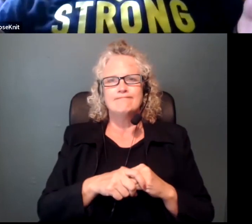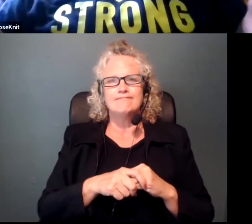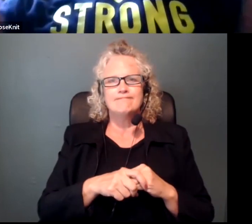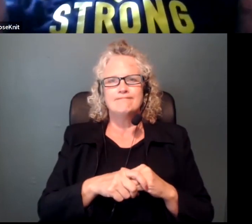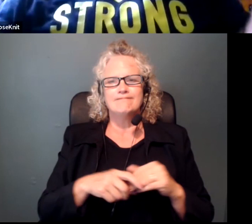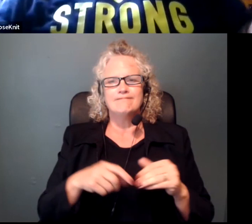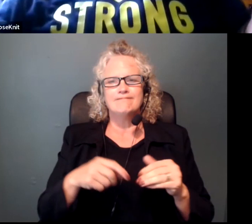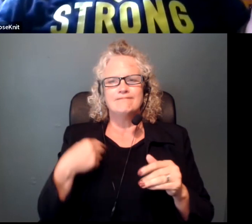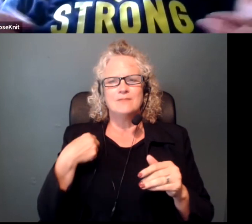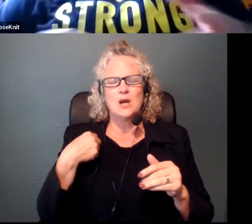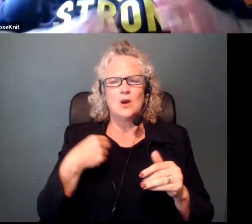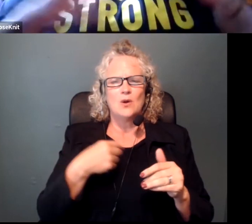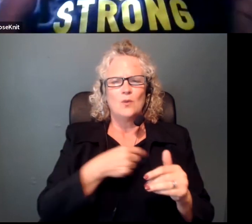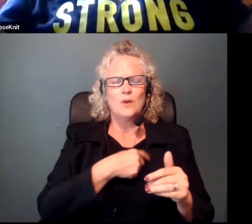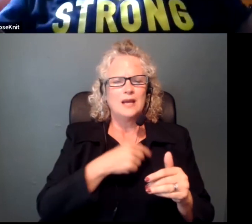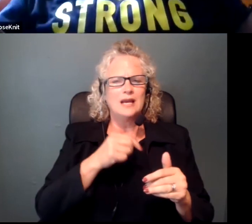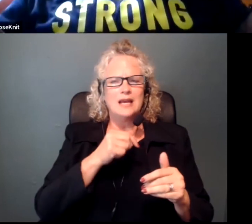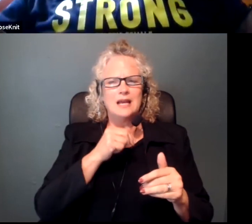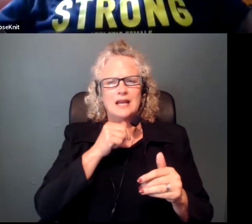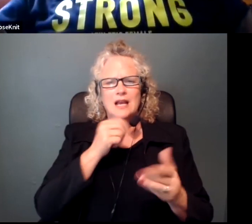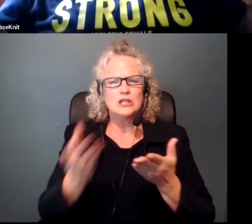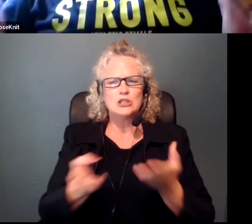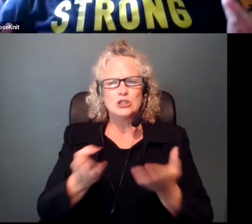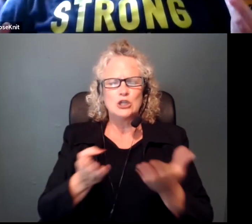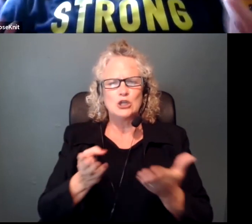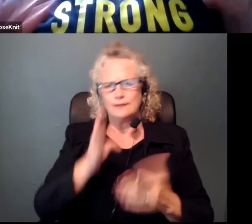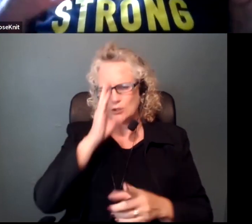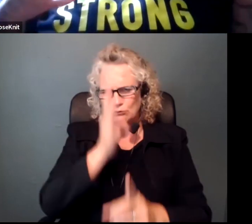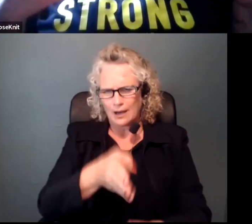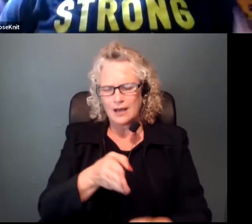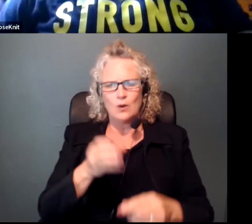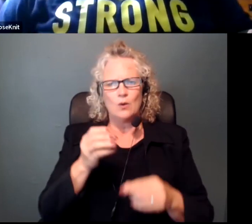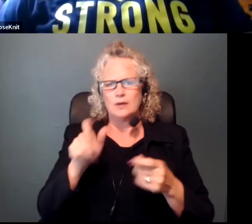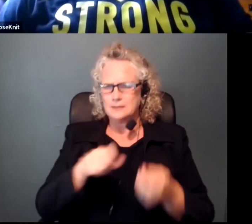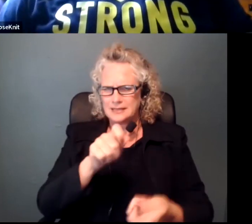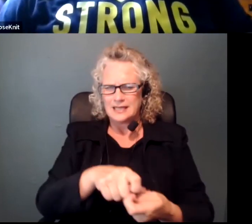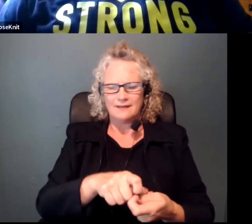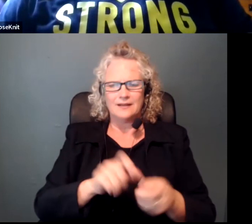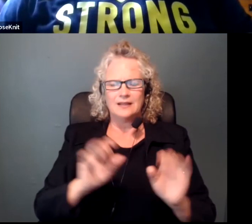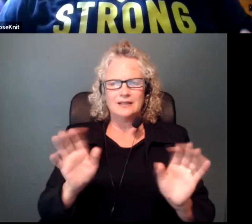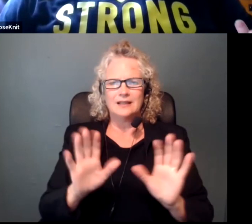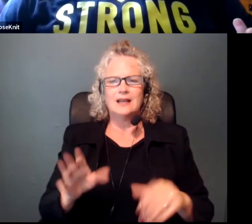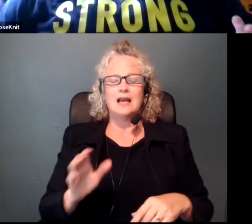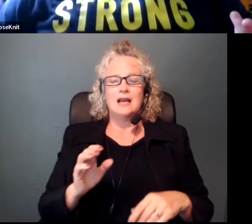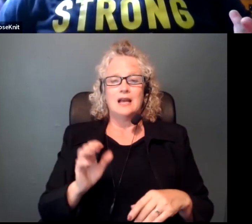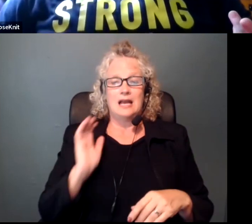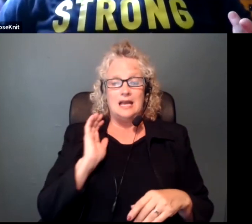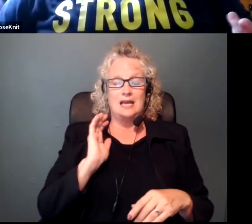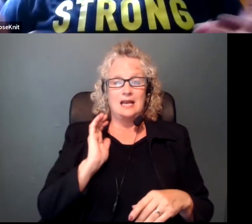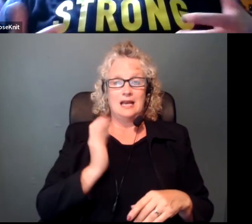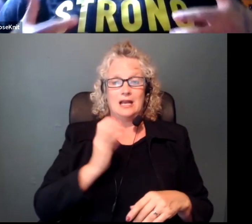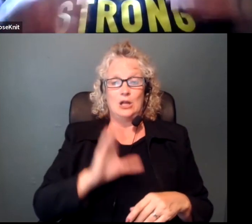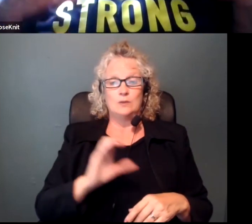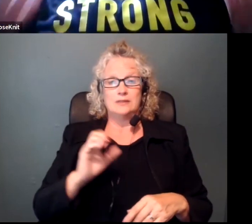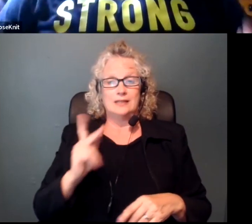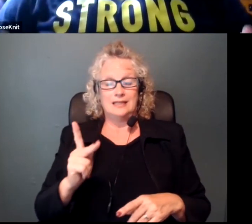anyone directly or specifically. CloseKnit's mission is really around narrative change, narrative shifting. So we